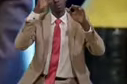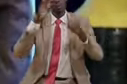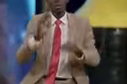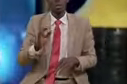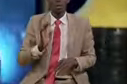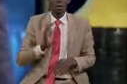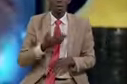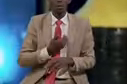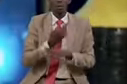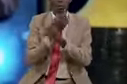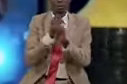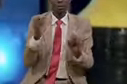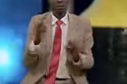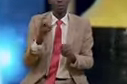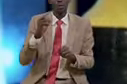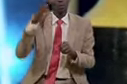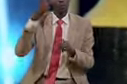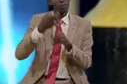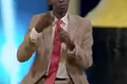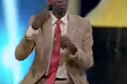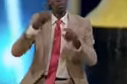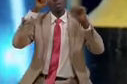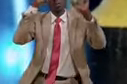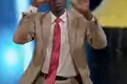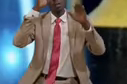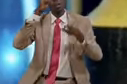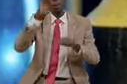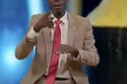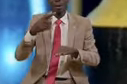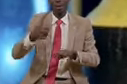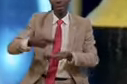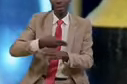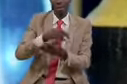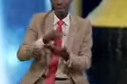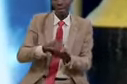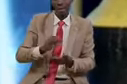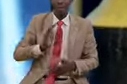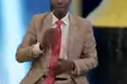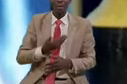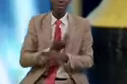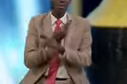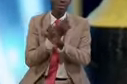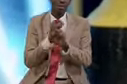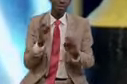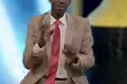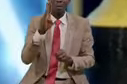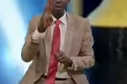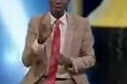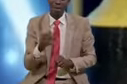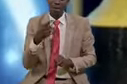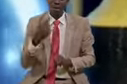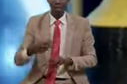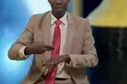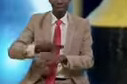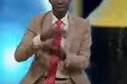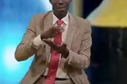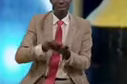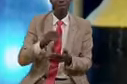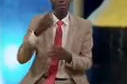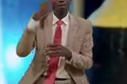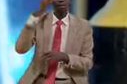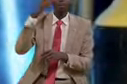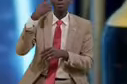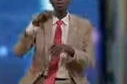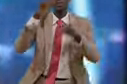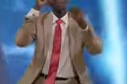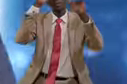Father by the Lamb. Our redemption by the Lamb for the Father. He redeems us